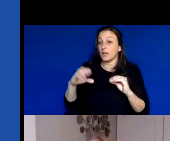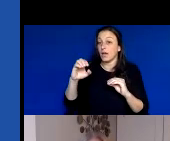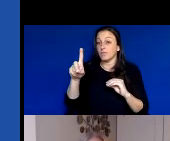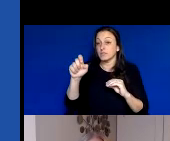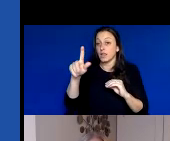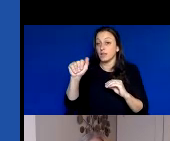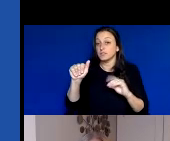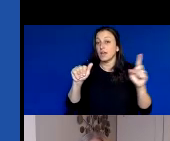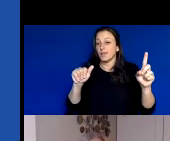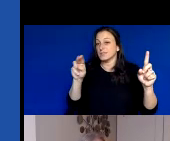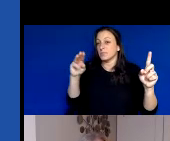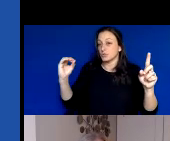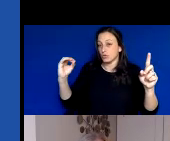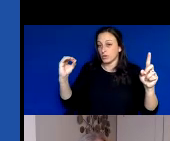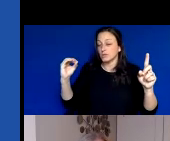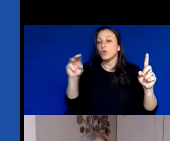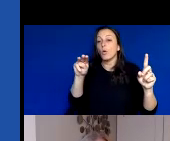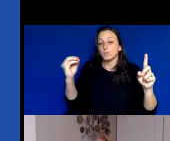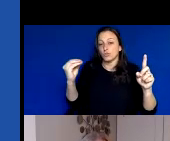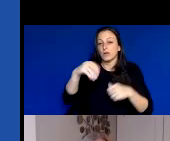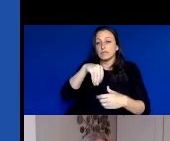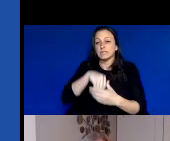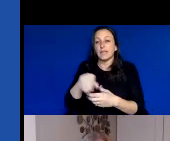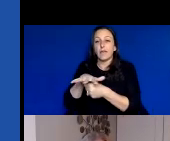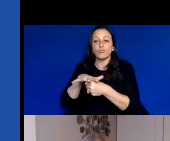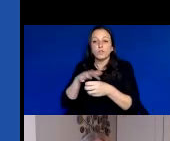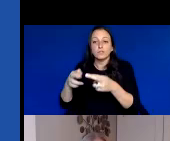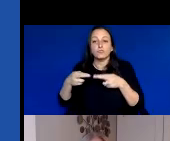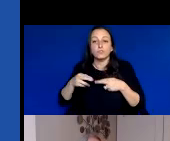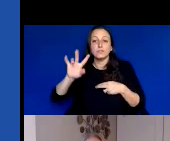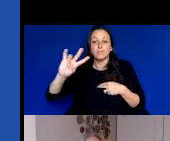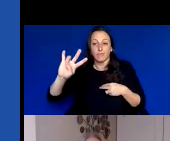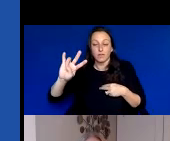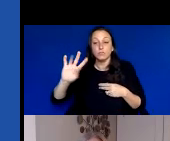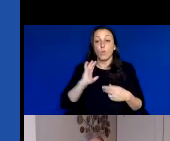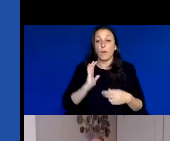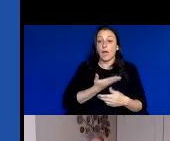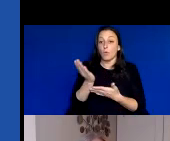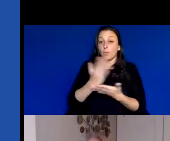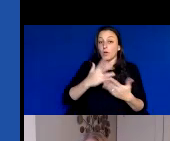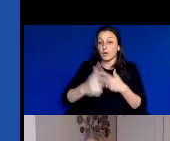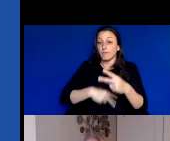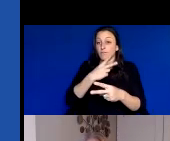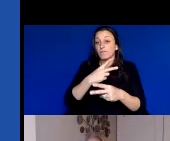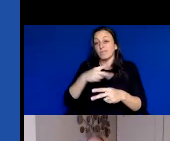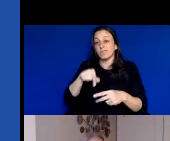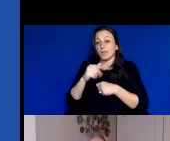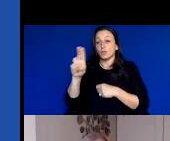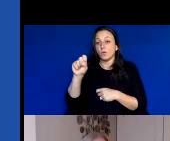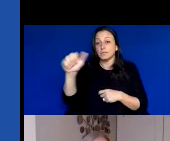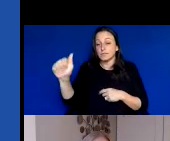And again, Missouri is part of that Region 7. So you'll see that our part of the country and just east of us continues to